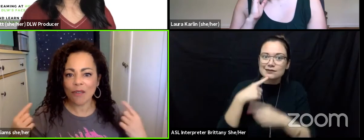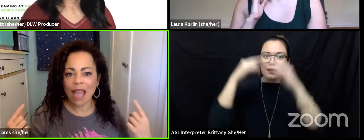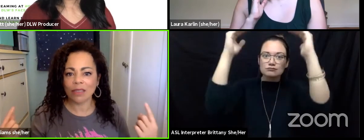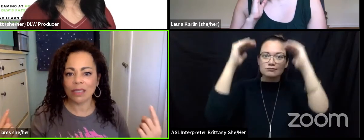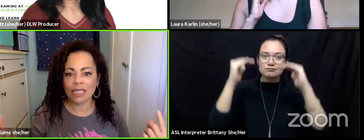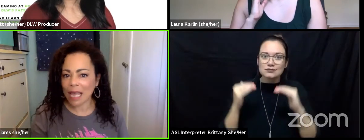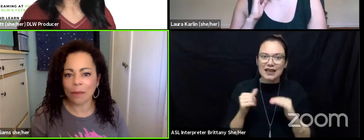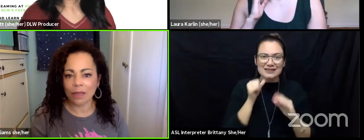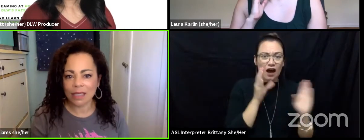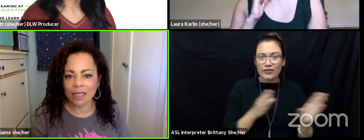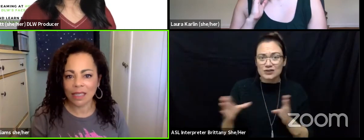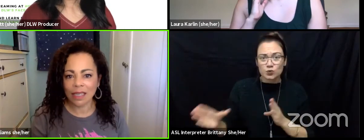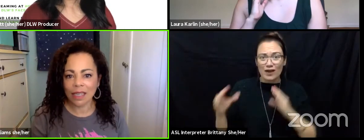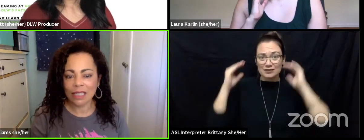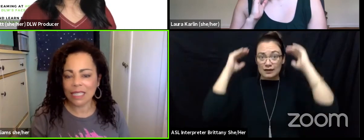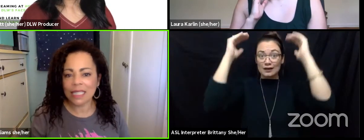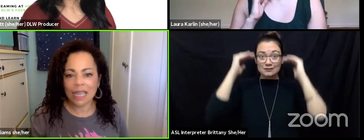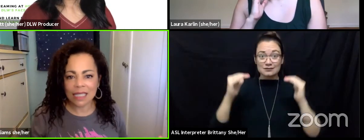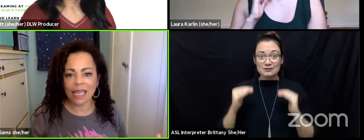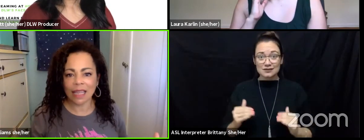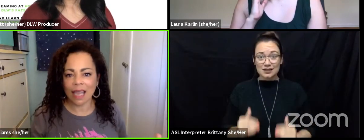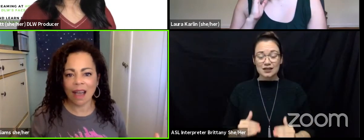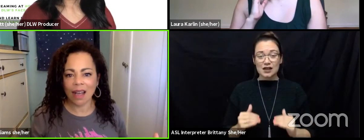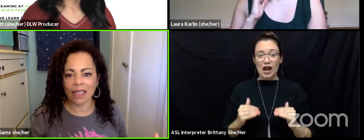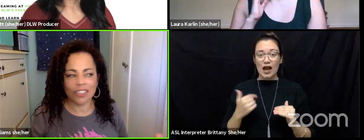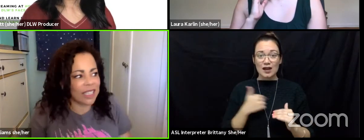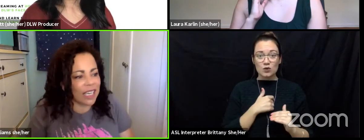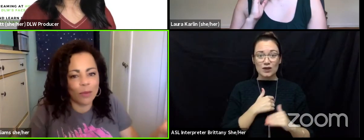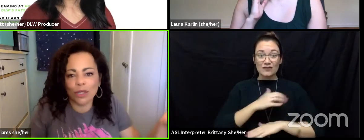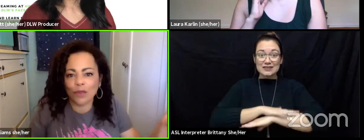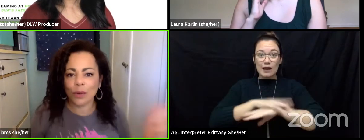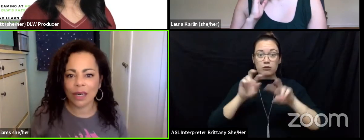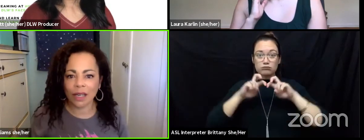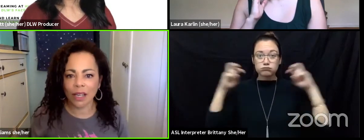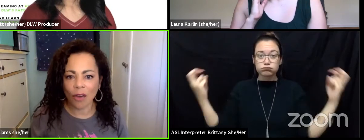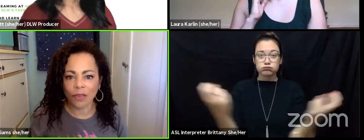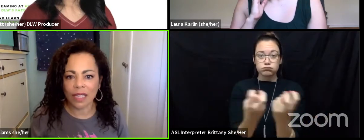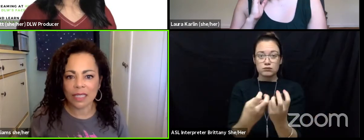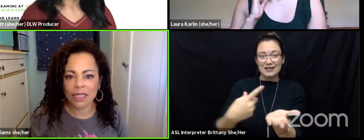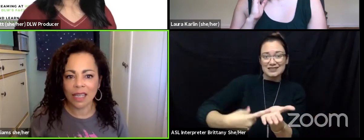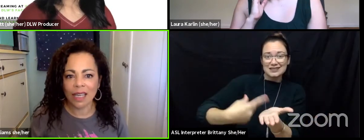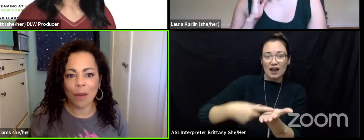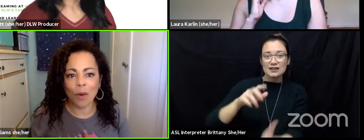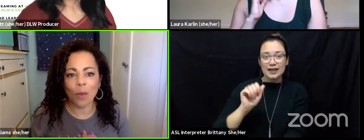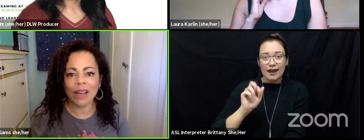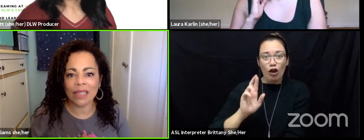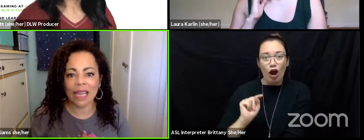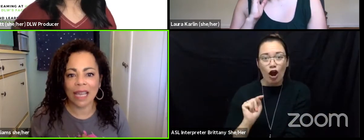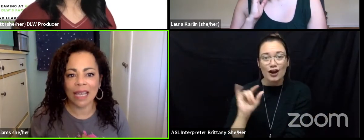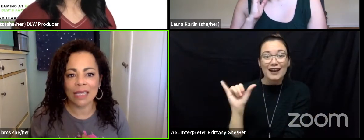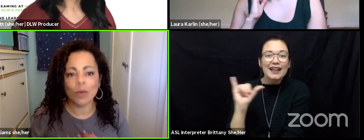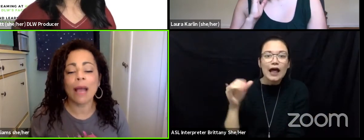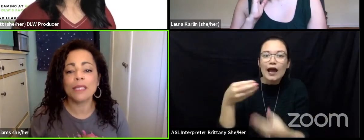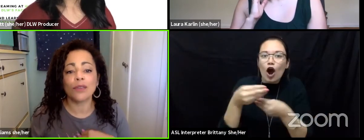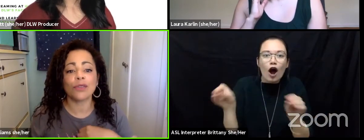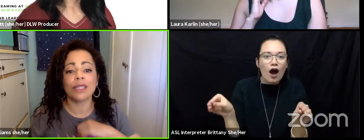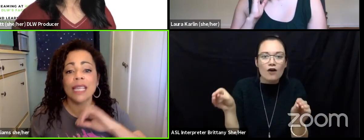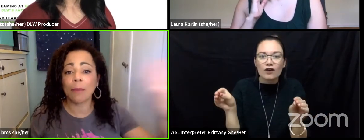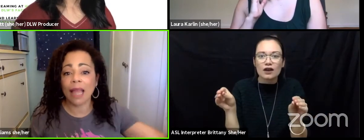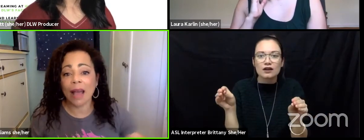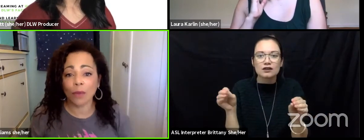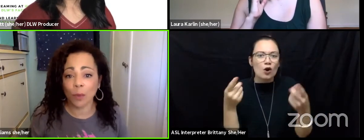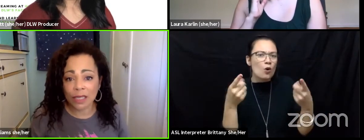sit around tables discussing the arts, just like you would if you were in an office. And what we're thinking is, what happens if you